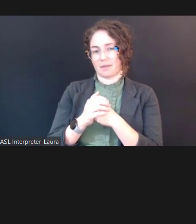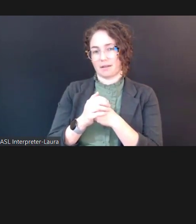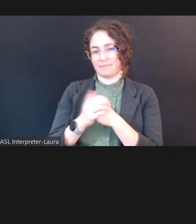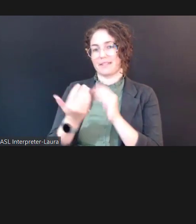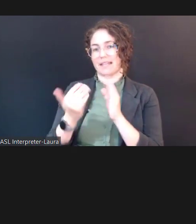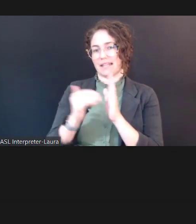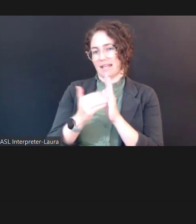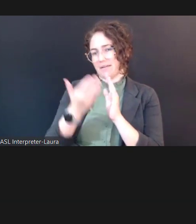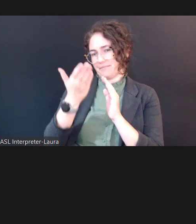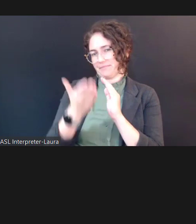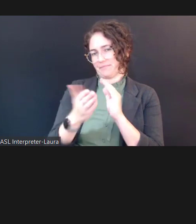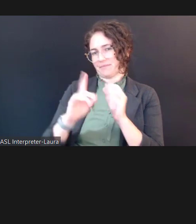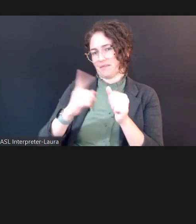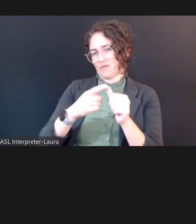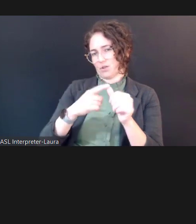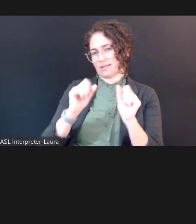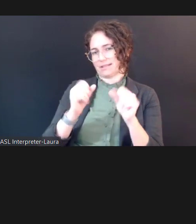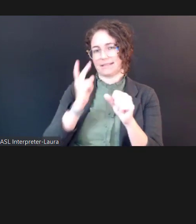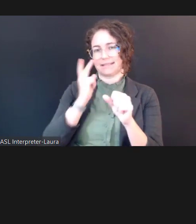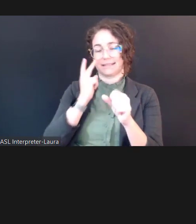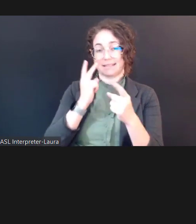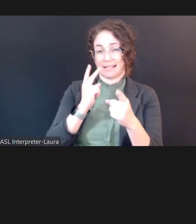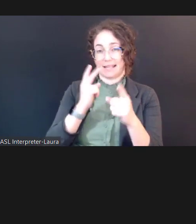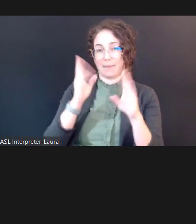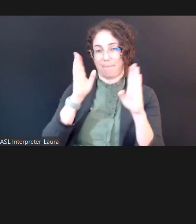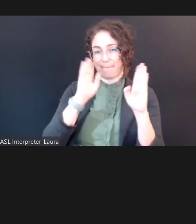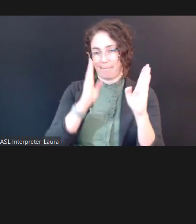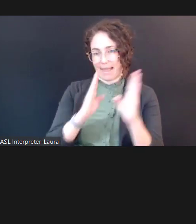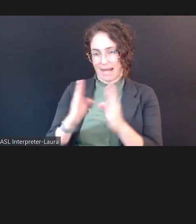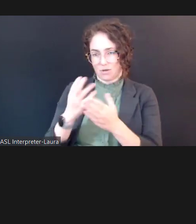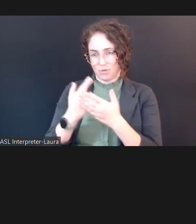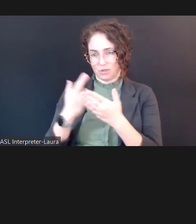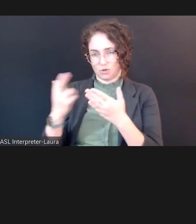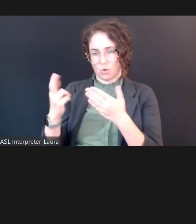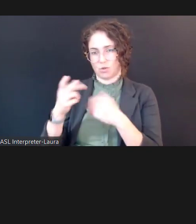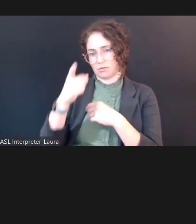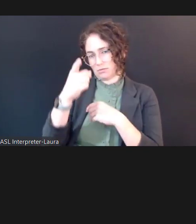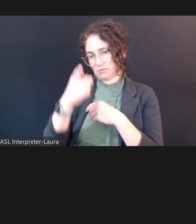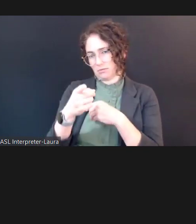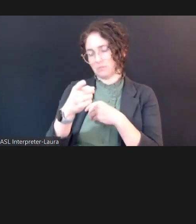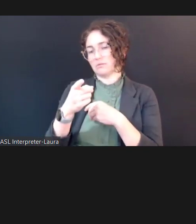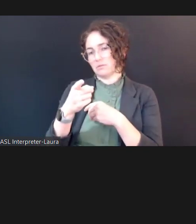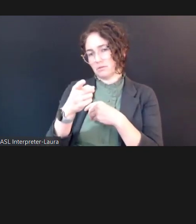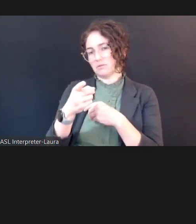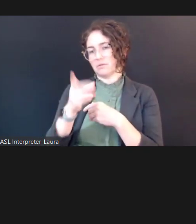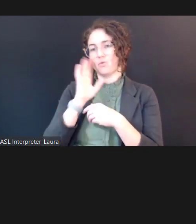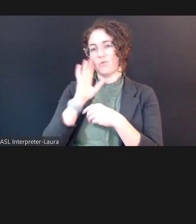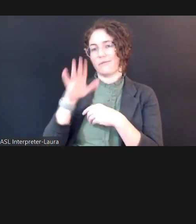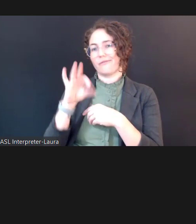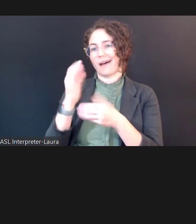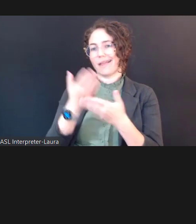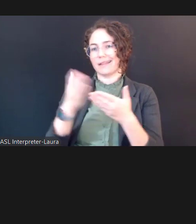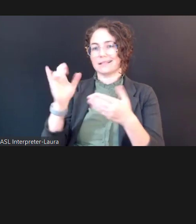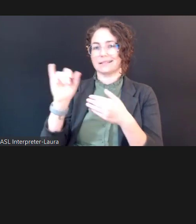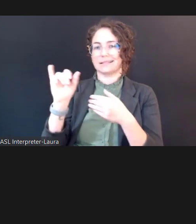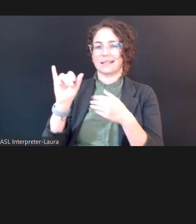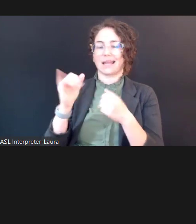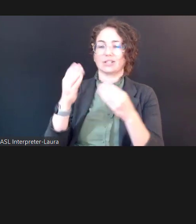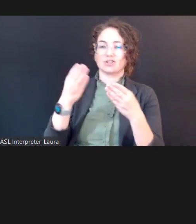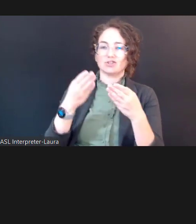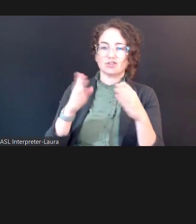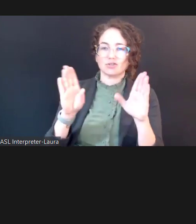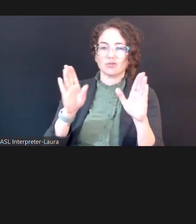once again, you'll first see here planning resources. And this is where you'll find things like